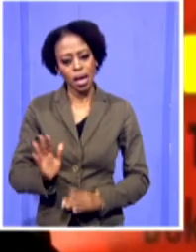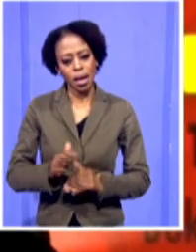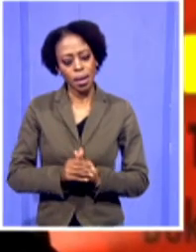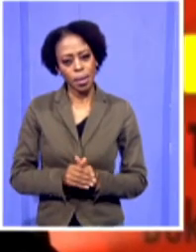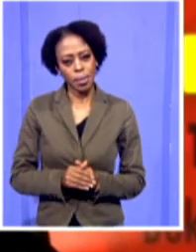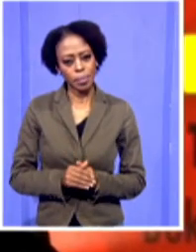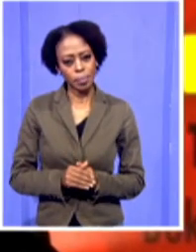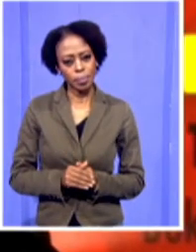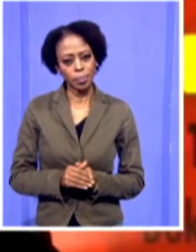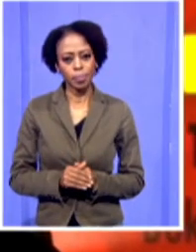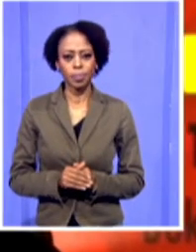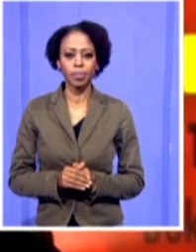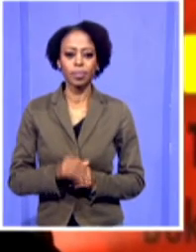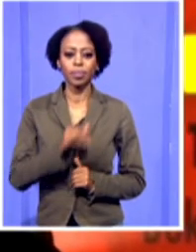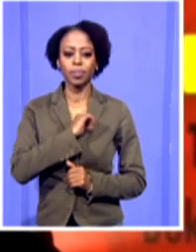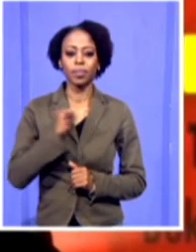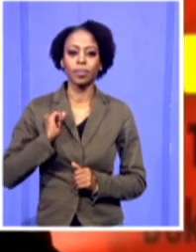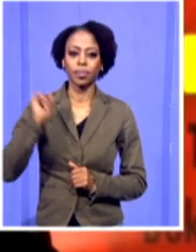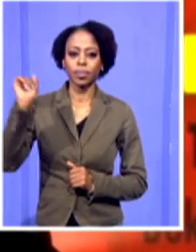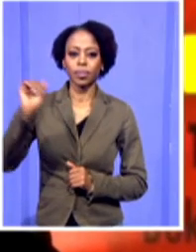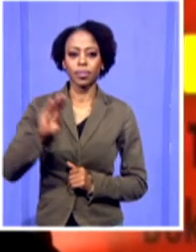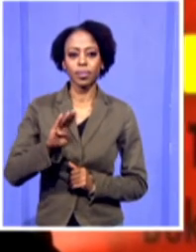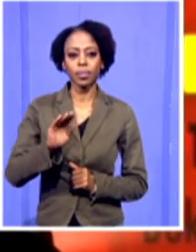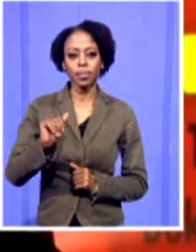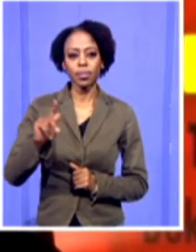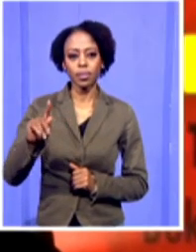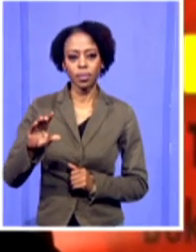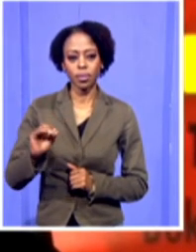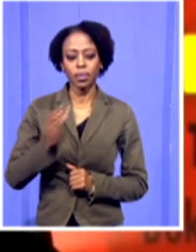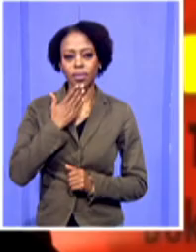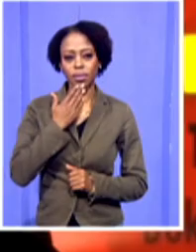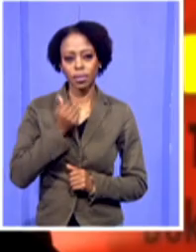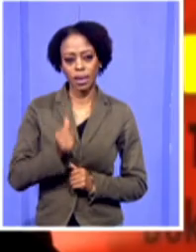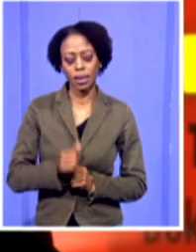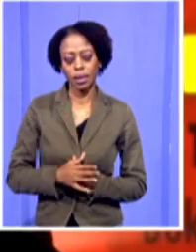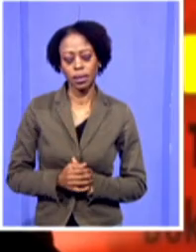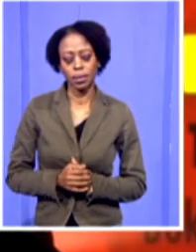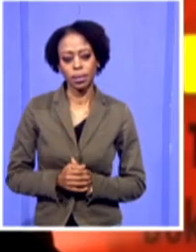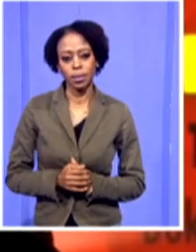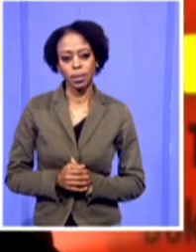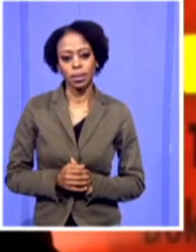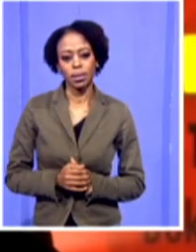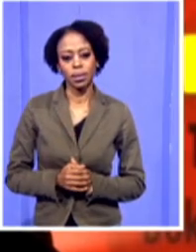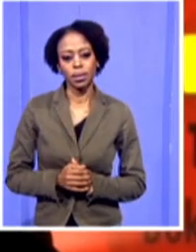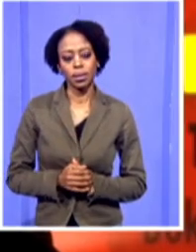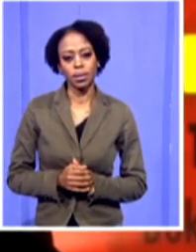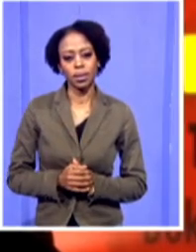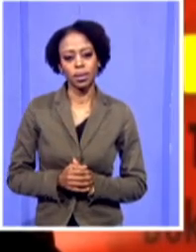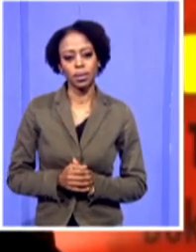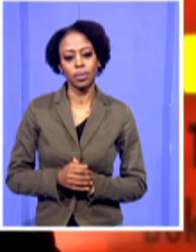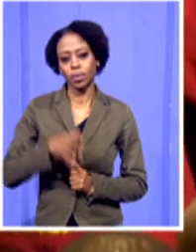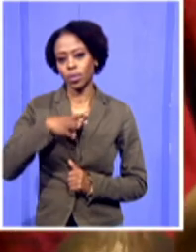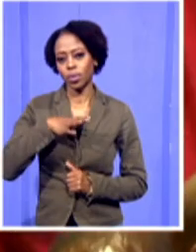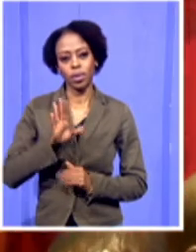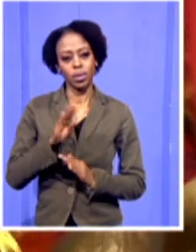Yeah. Comrade Babu, please, Babu. We don't want to be your equal,